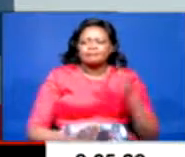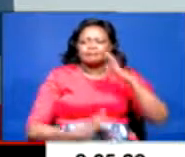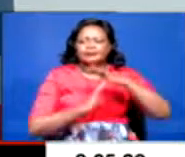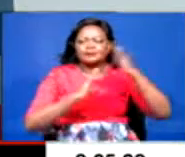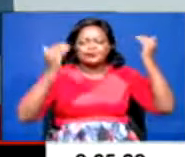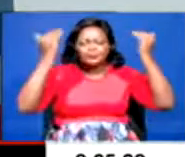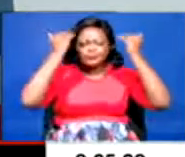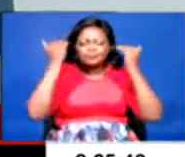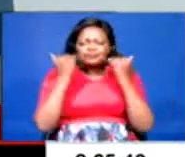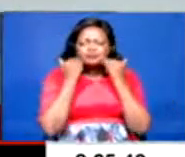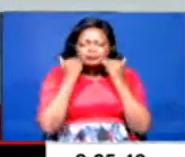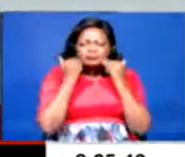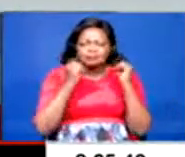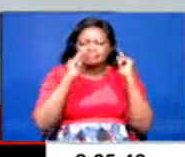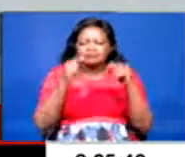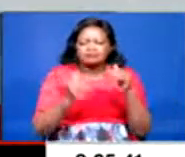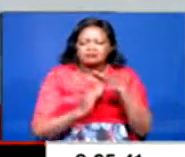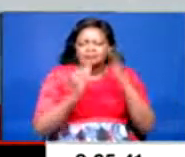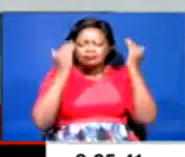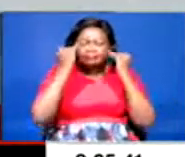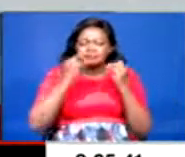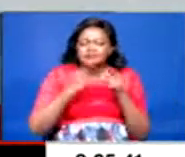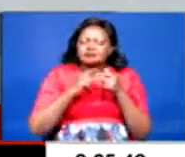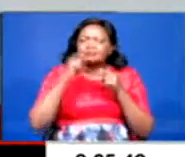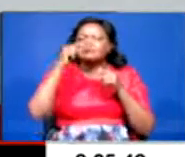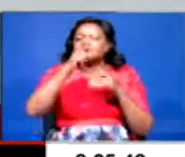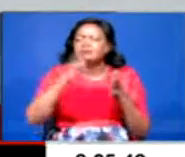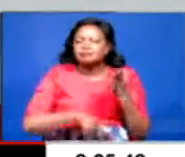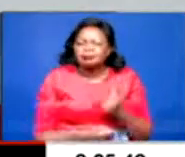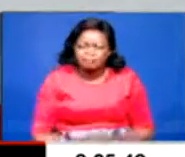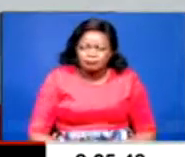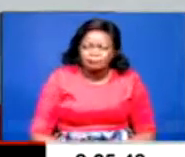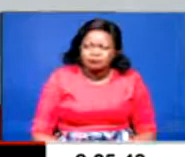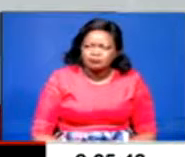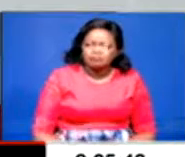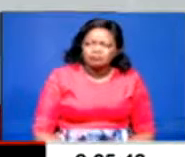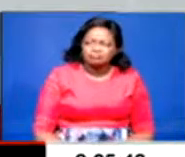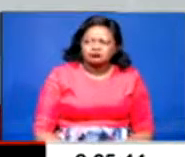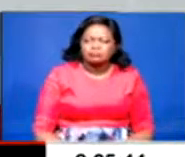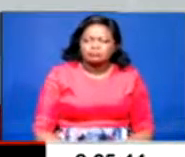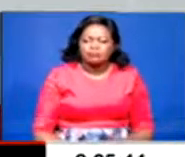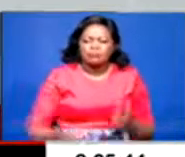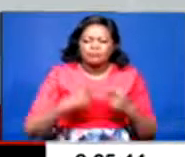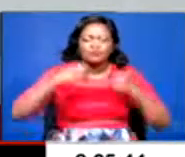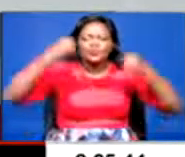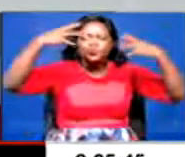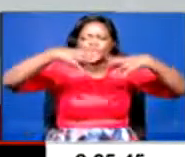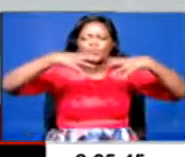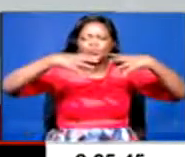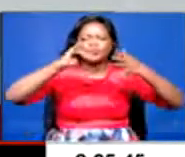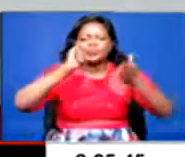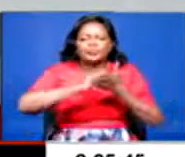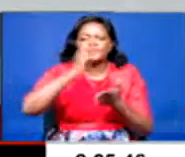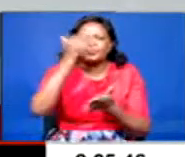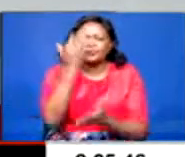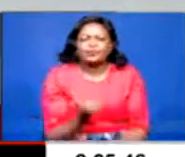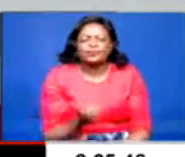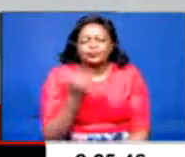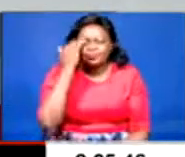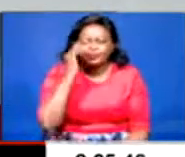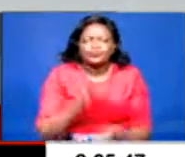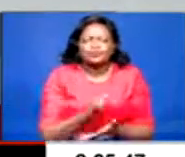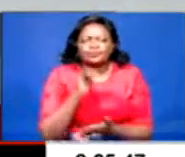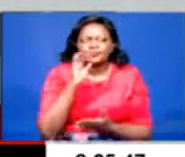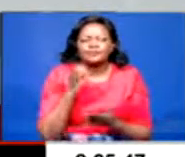What happens? Okay, the process has been made very transparent, and that is why I think the IBC has